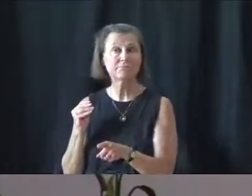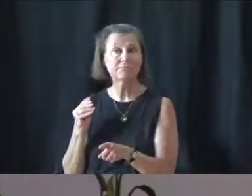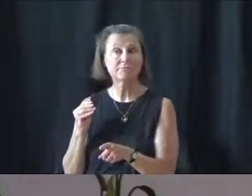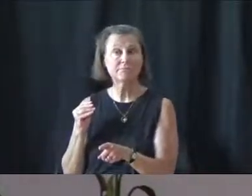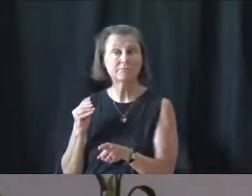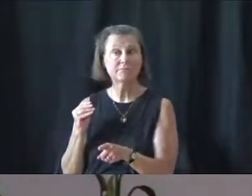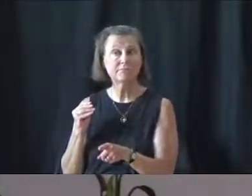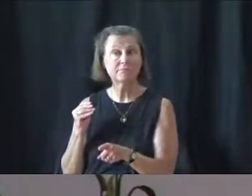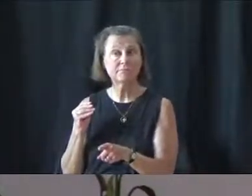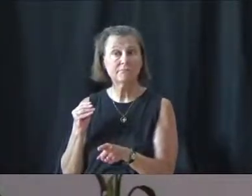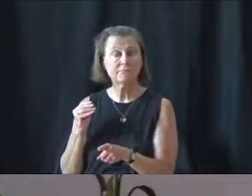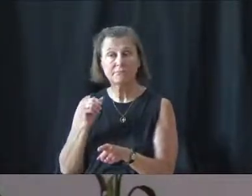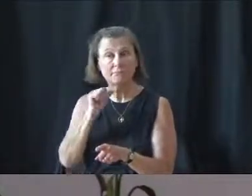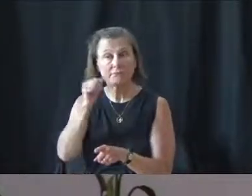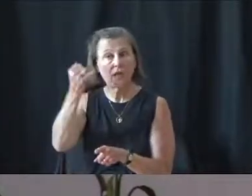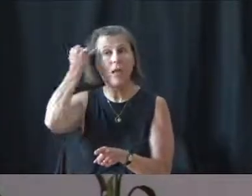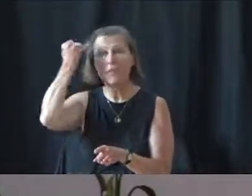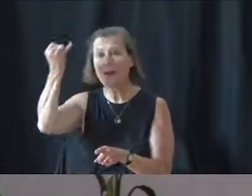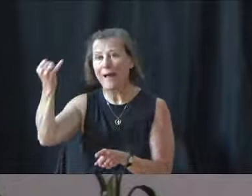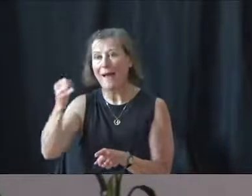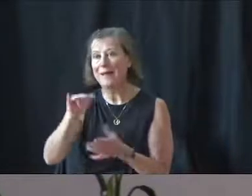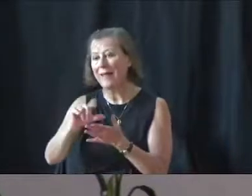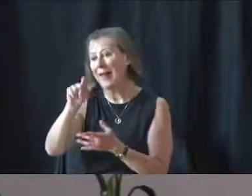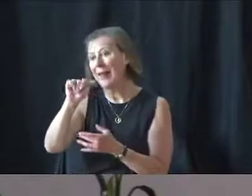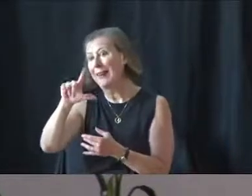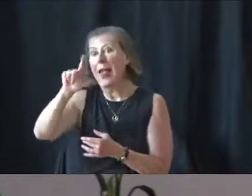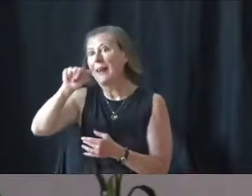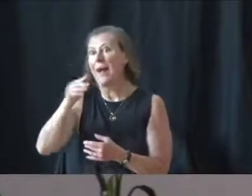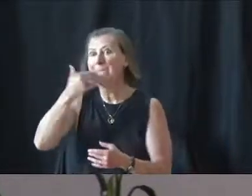Not the idea that Layla is the best song ever.